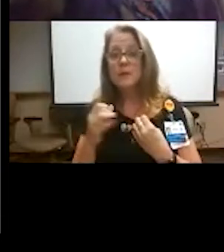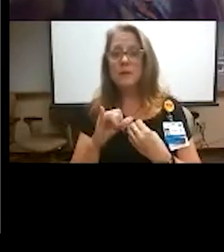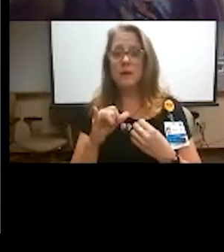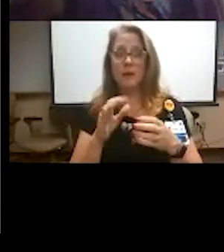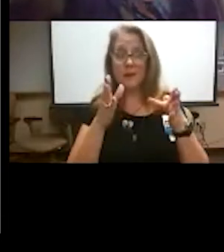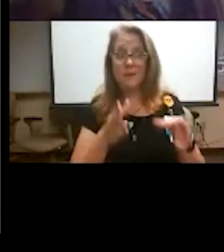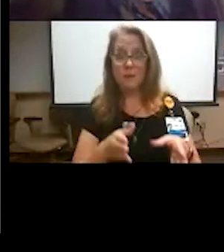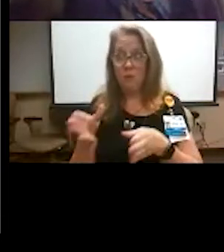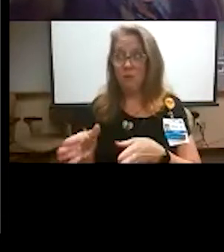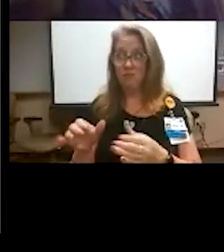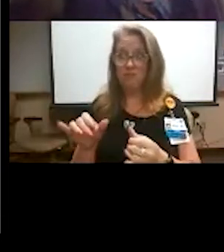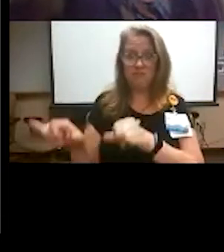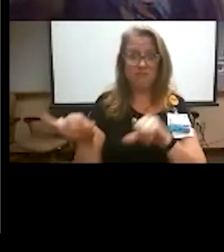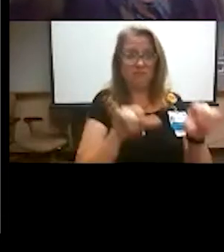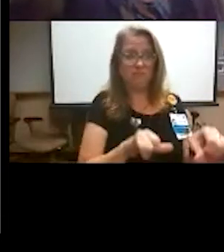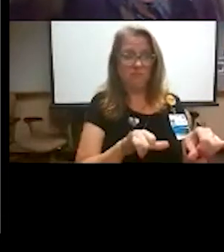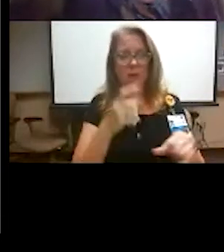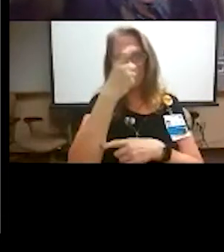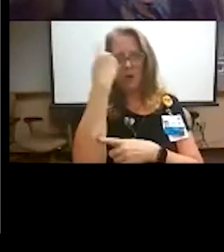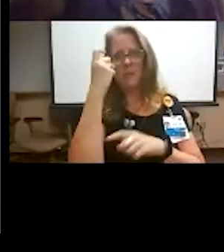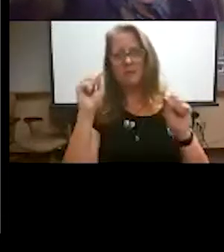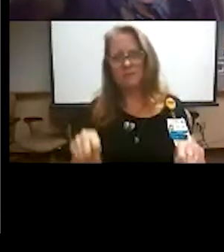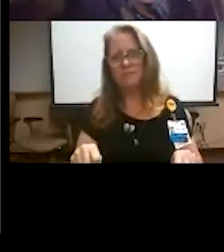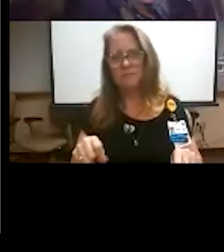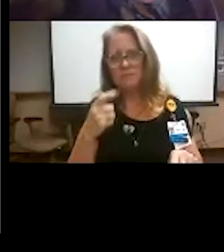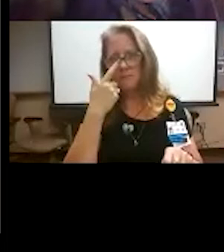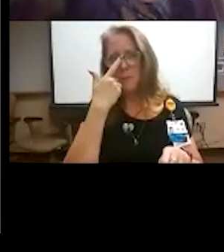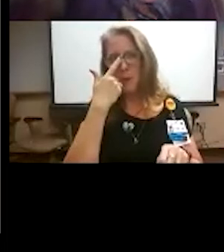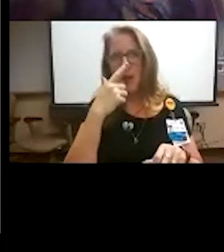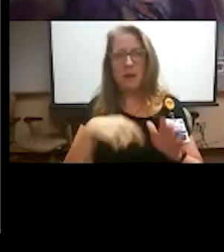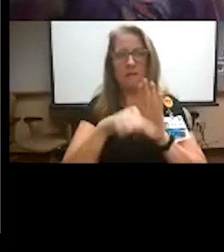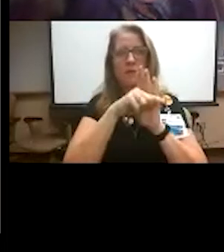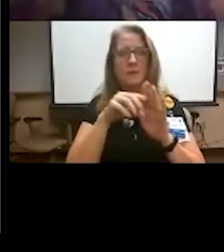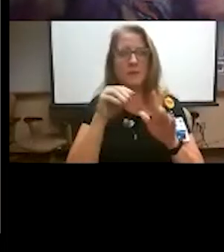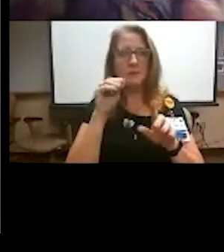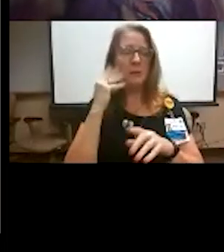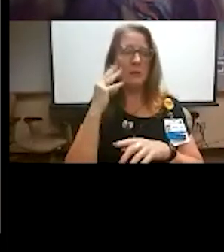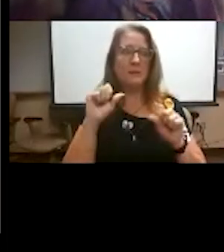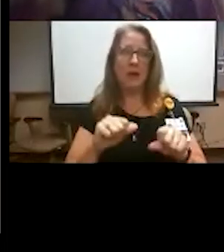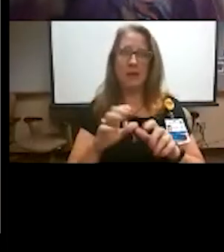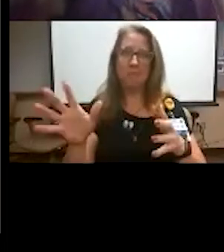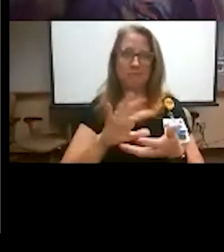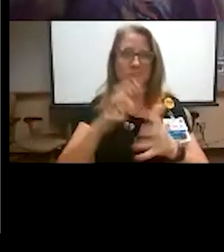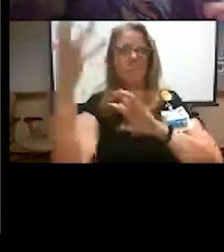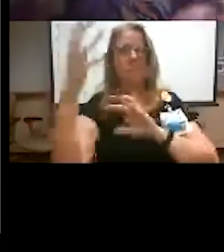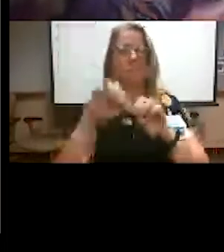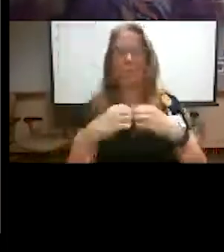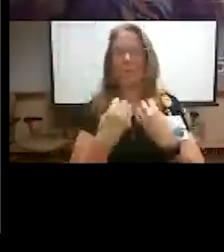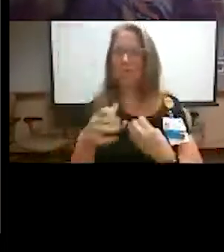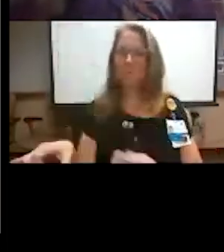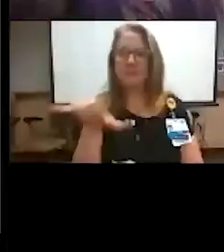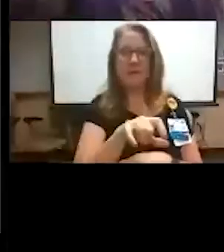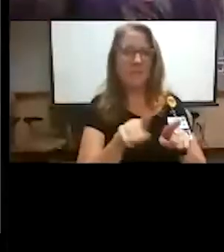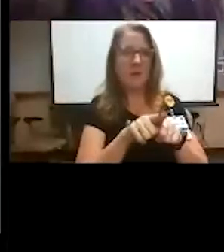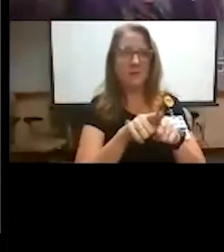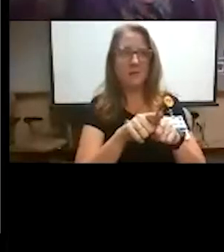individuals, therefore, can be traumatized, and the result of traumatic experience can be as devastating for organizations as it